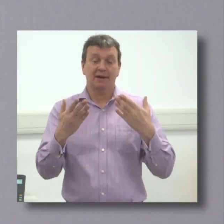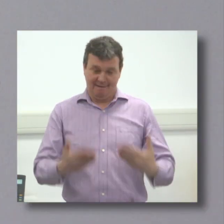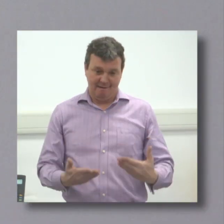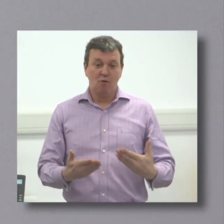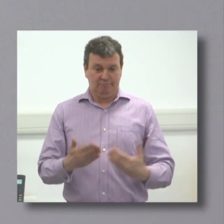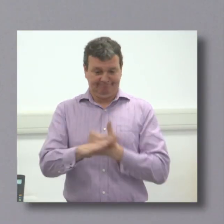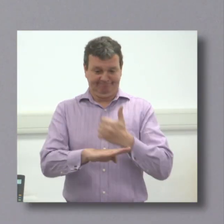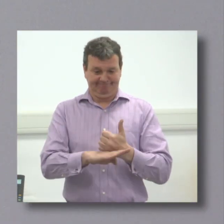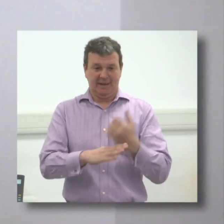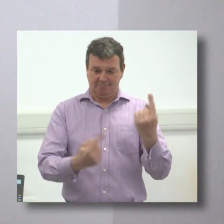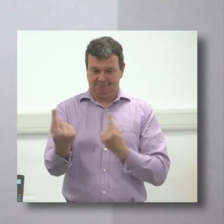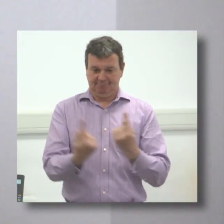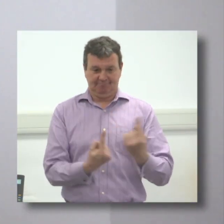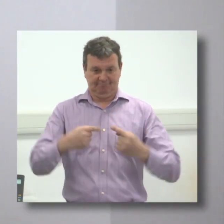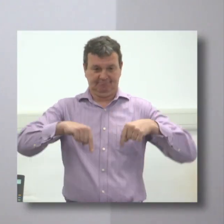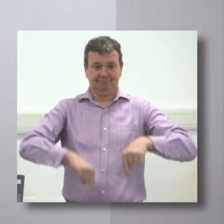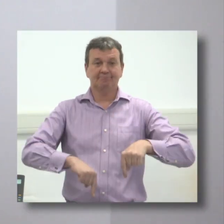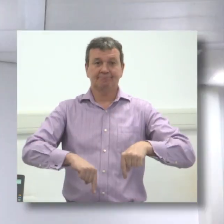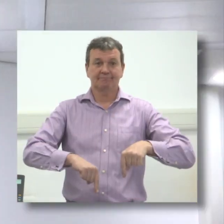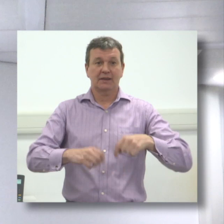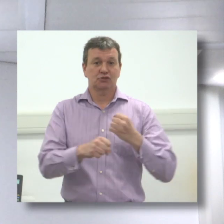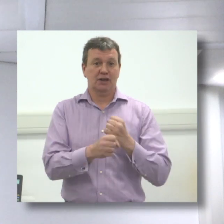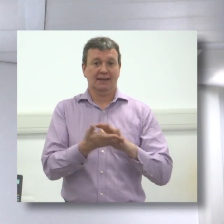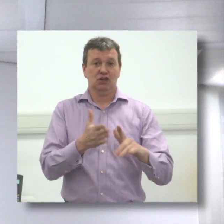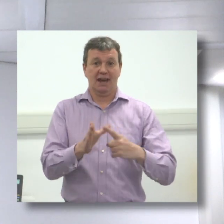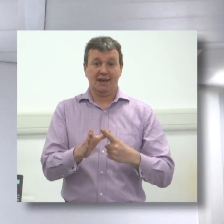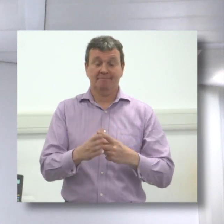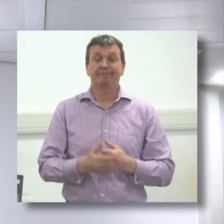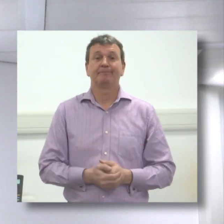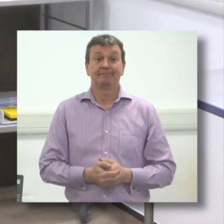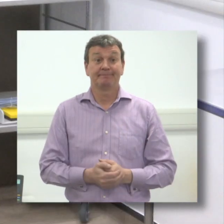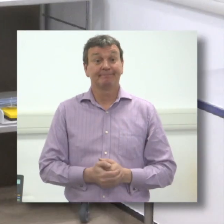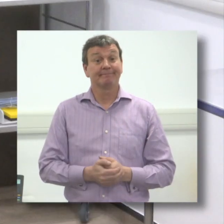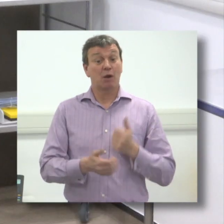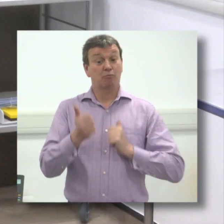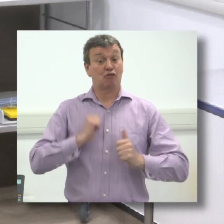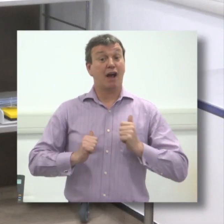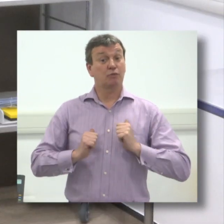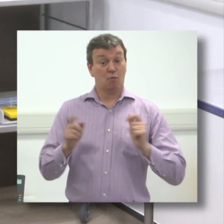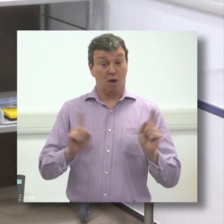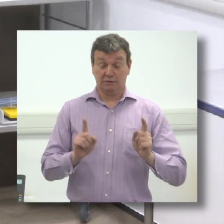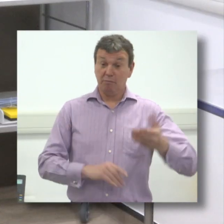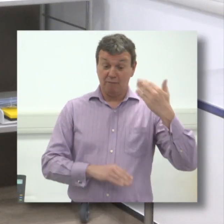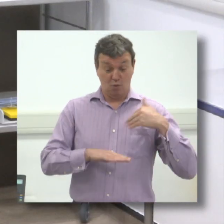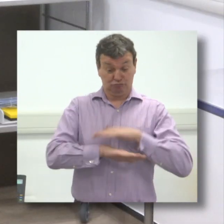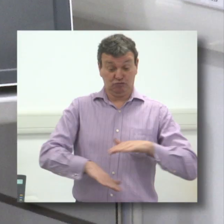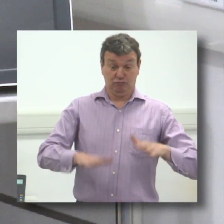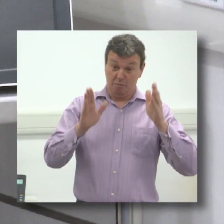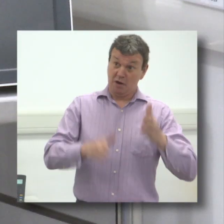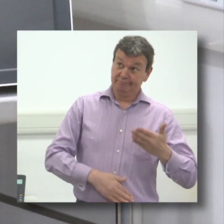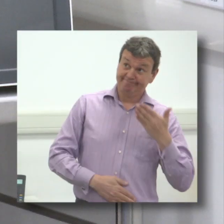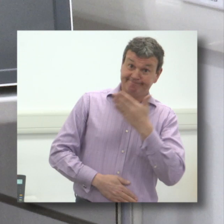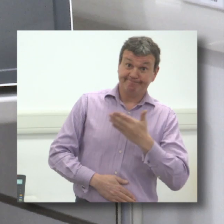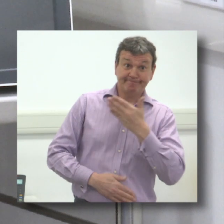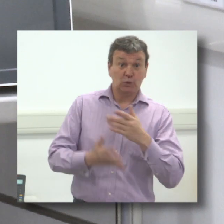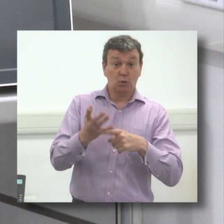one thing that we are really quite proud of is the repatriation of the paediatric aspects of the